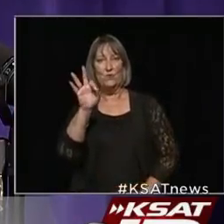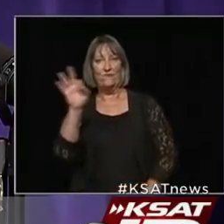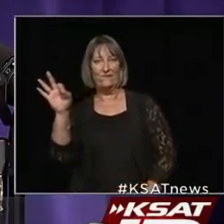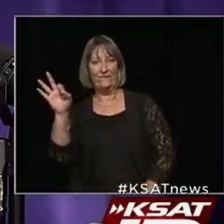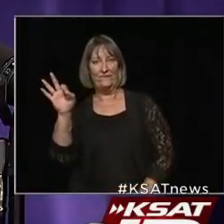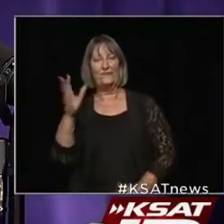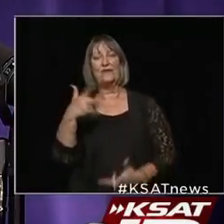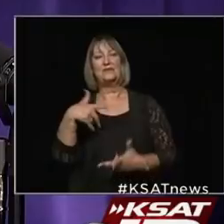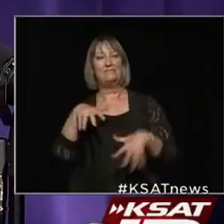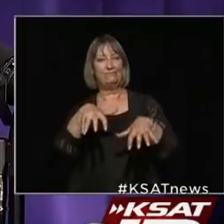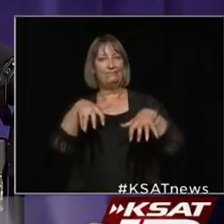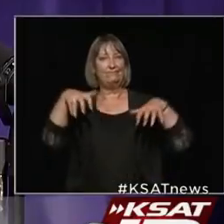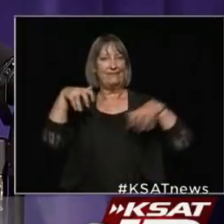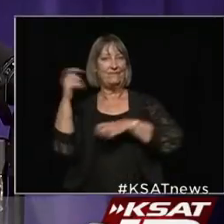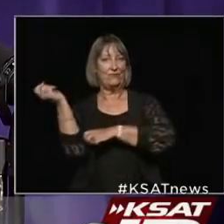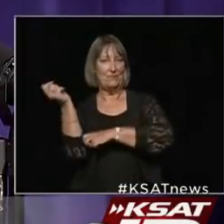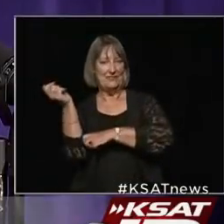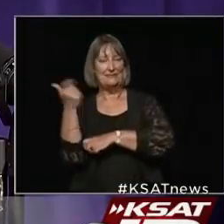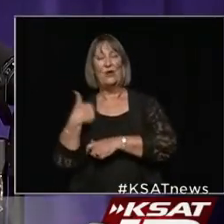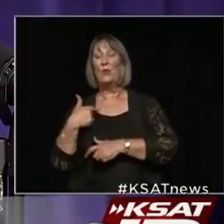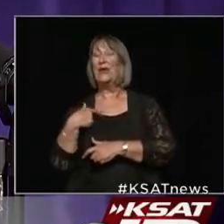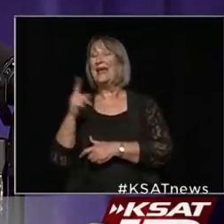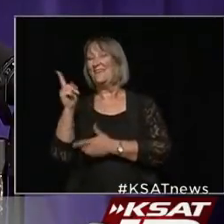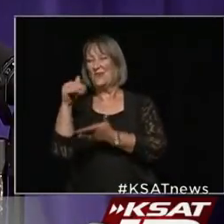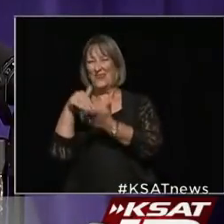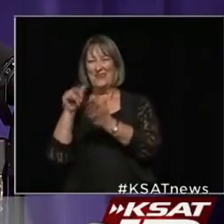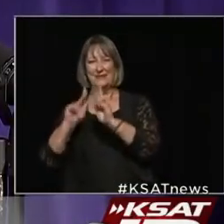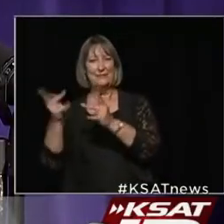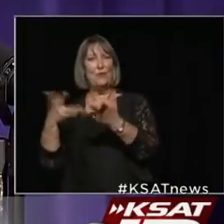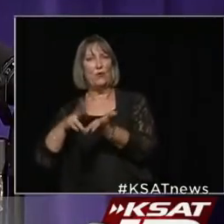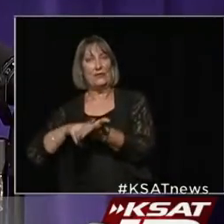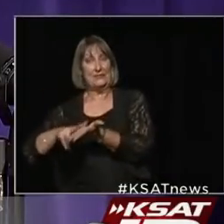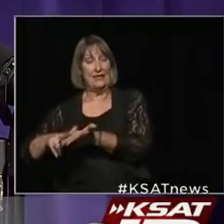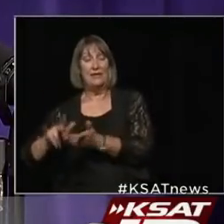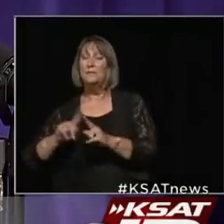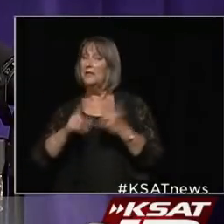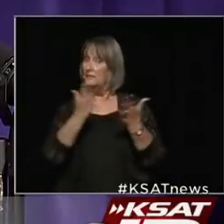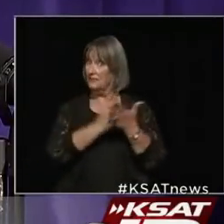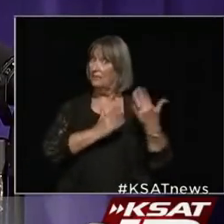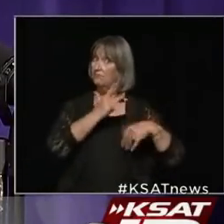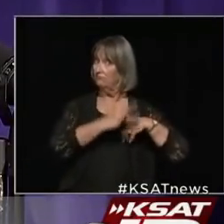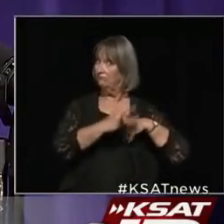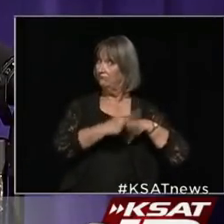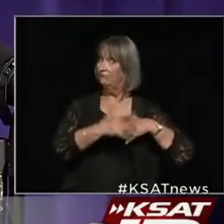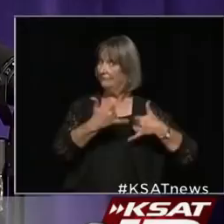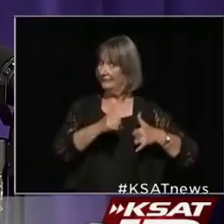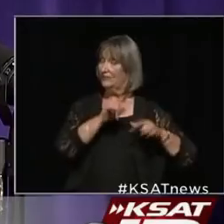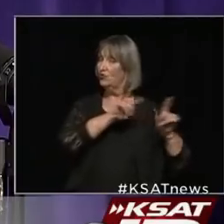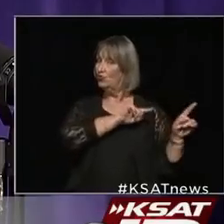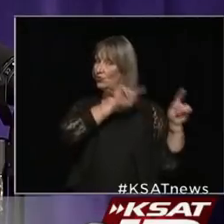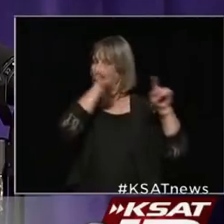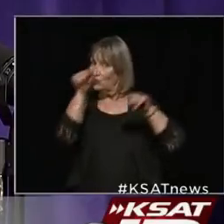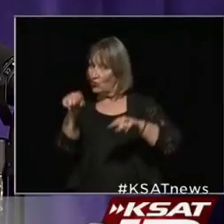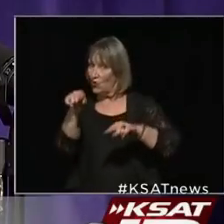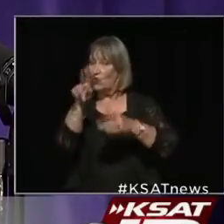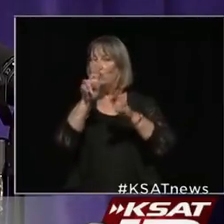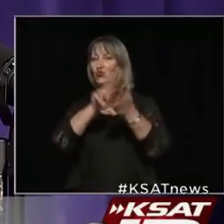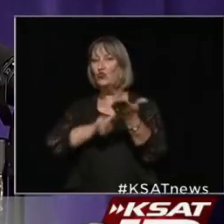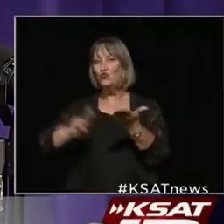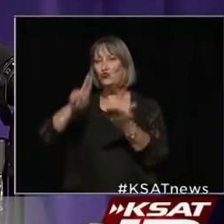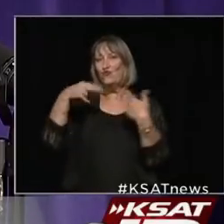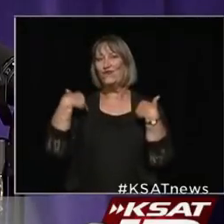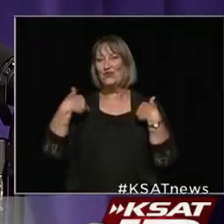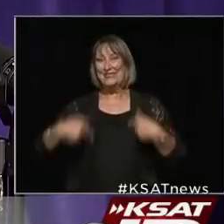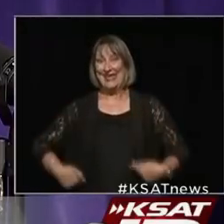have over 1,000 folks pre-registered already for that event, but we still have some slots available. So go to universityhealthsystem